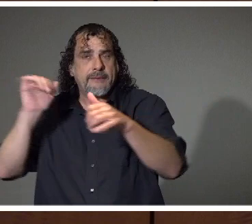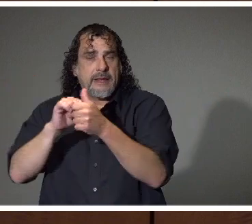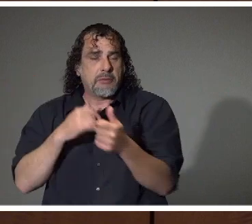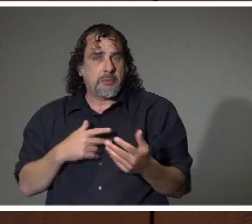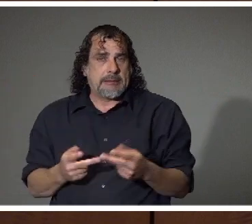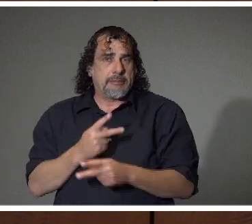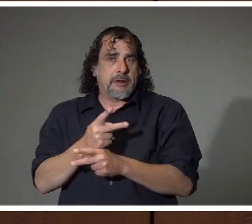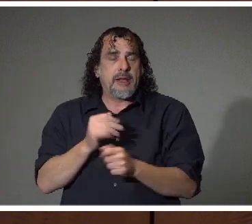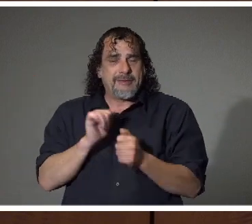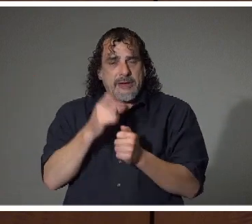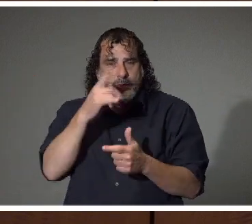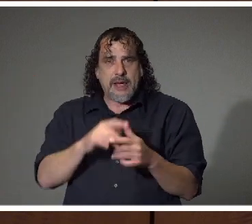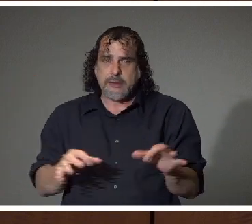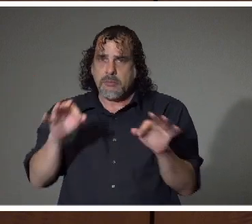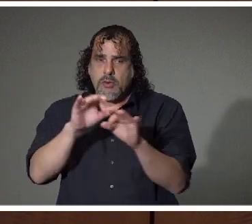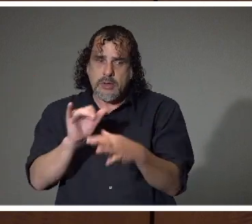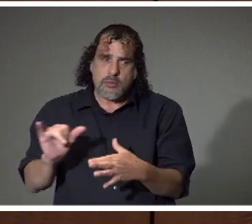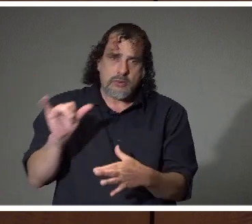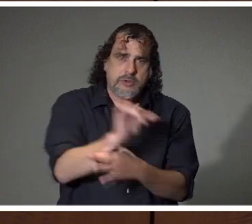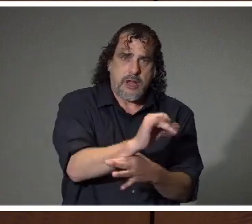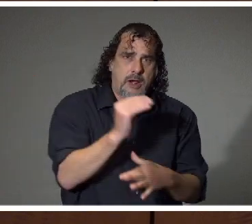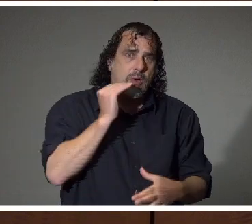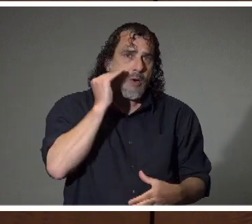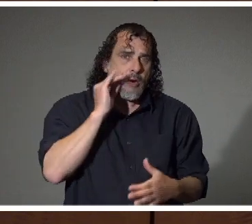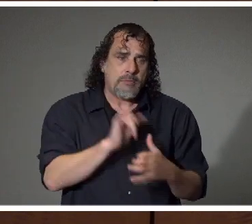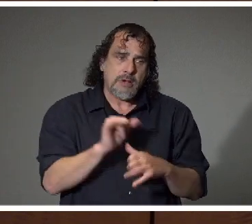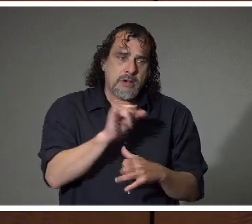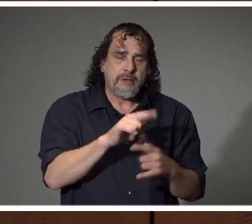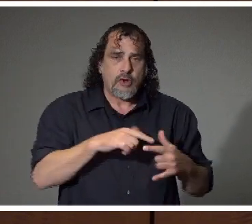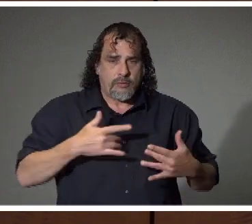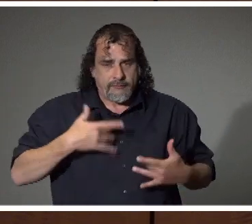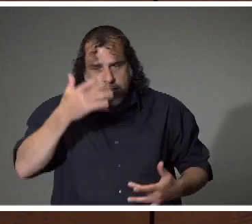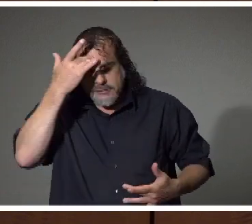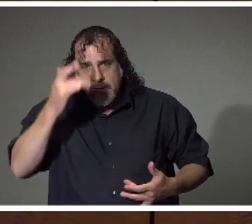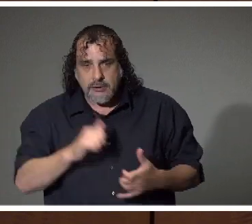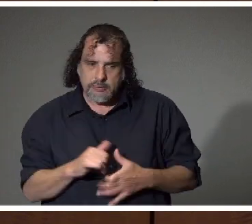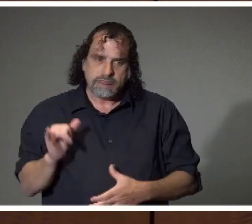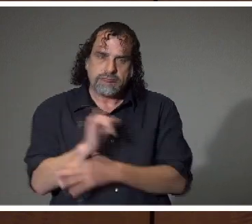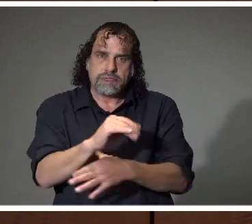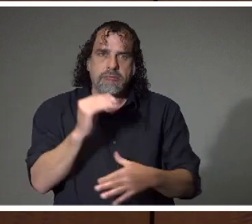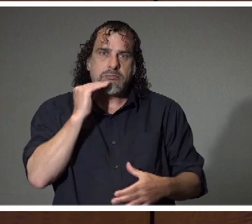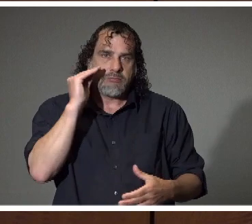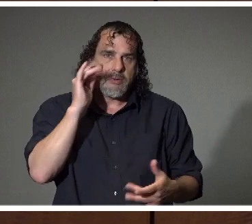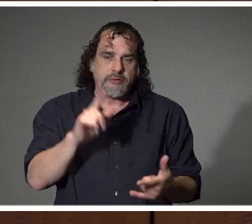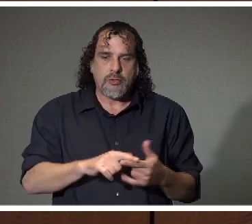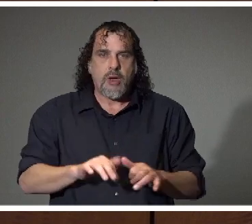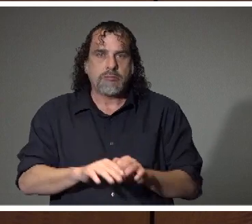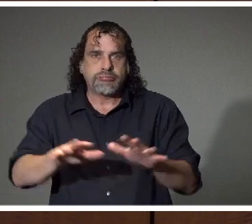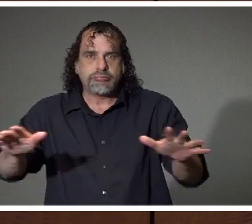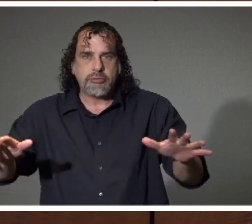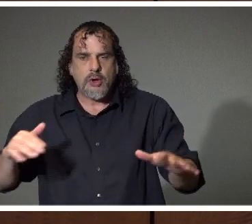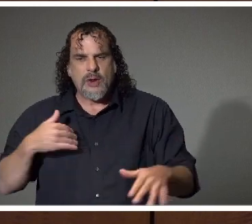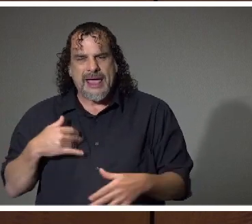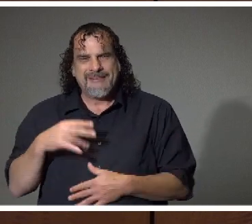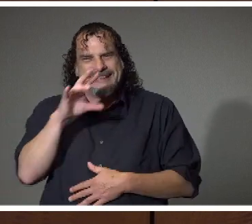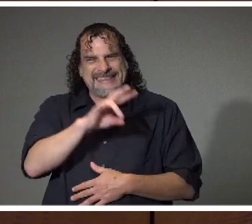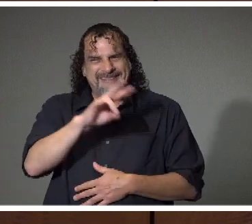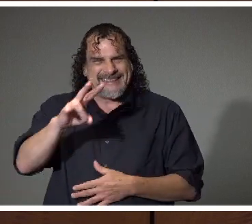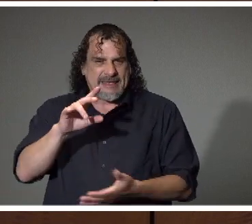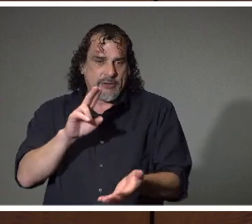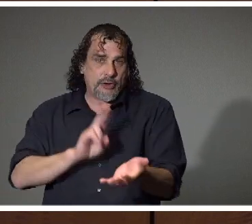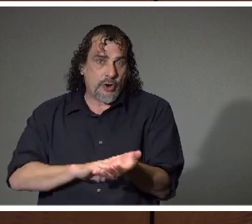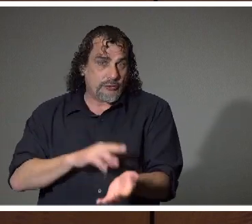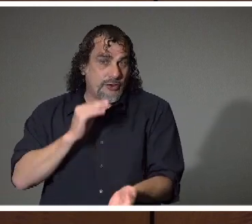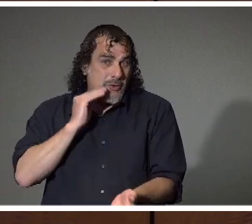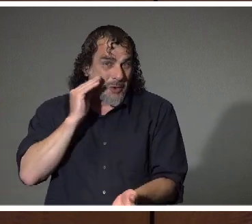with this isolation and quarantine piece, because we don't want it to spread within these facilities. But we'll continue to see outbreaks. I mean, we have 77 nursing home outbreaks. We're not going to have,